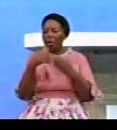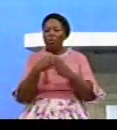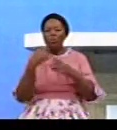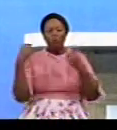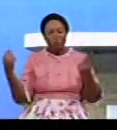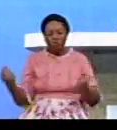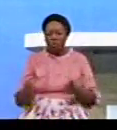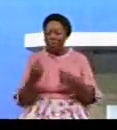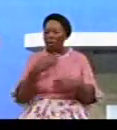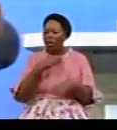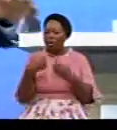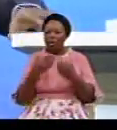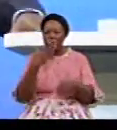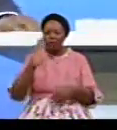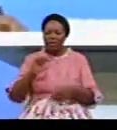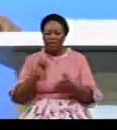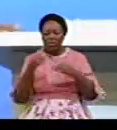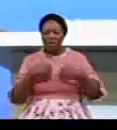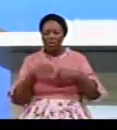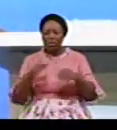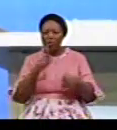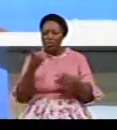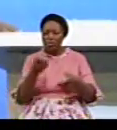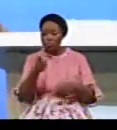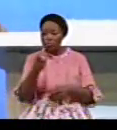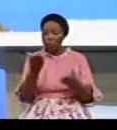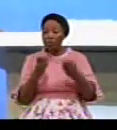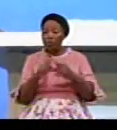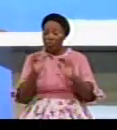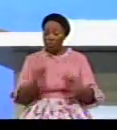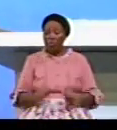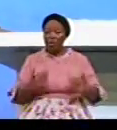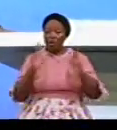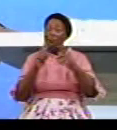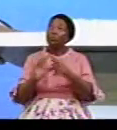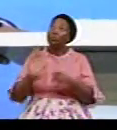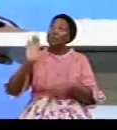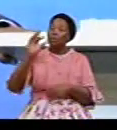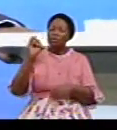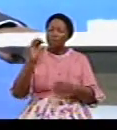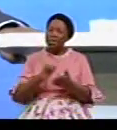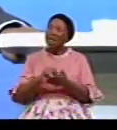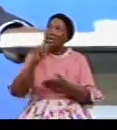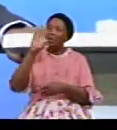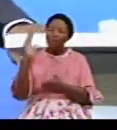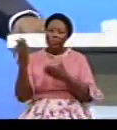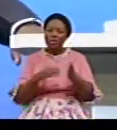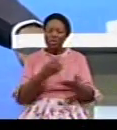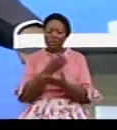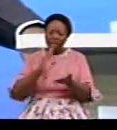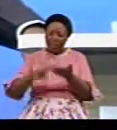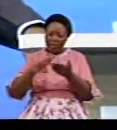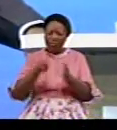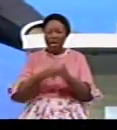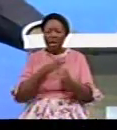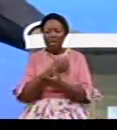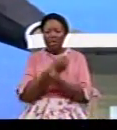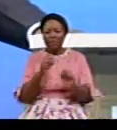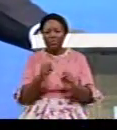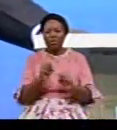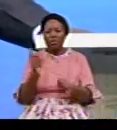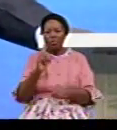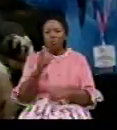of salvation. Give them the peace in salvation. Give them the victory